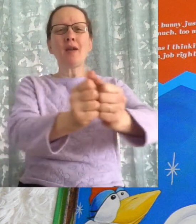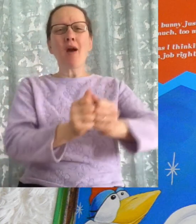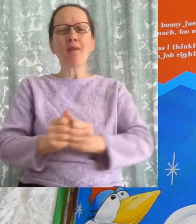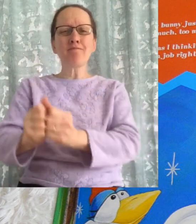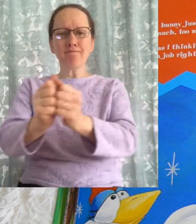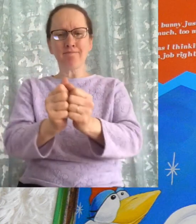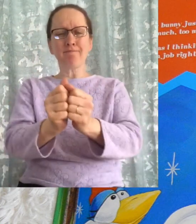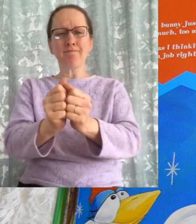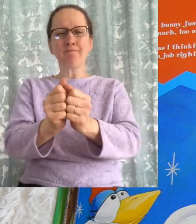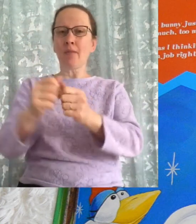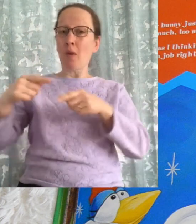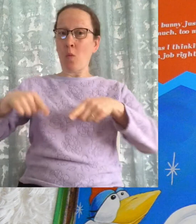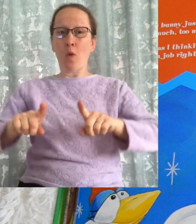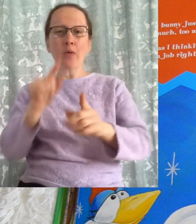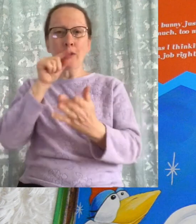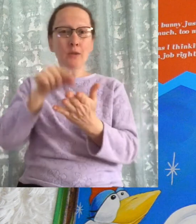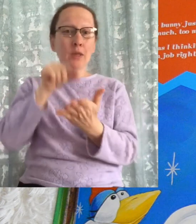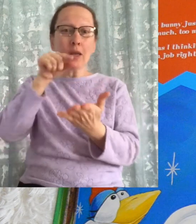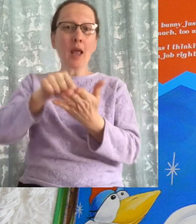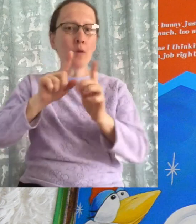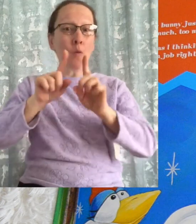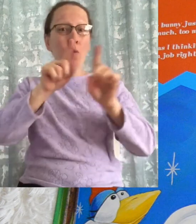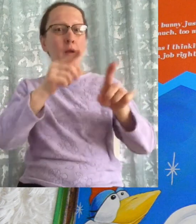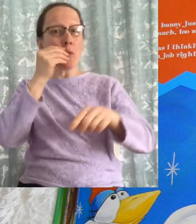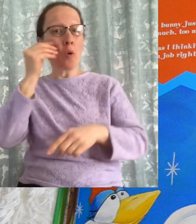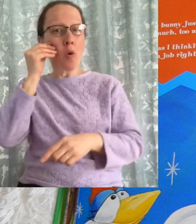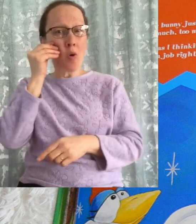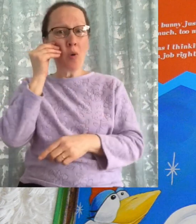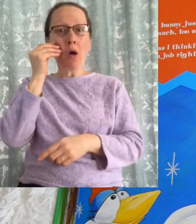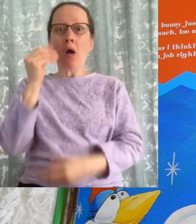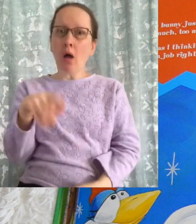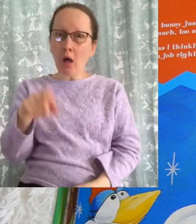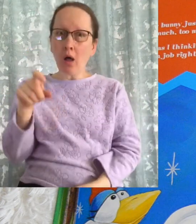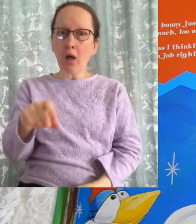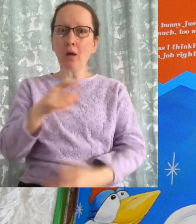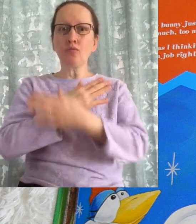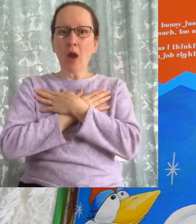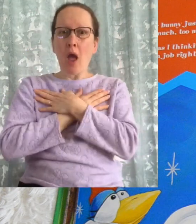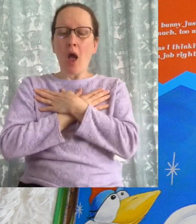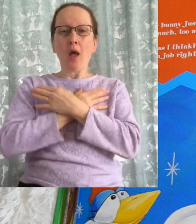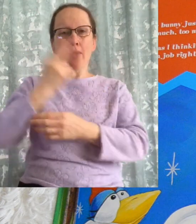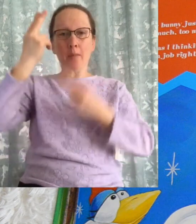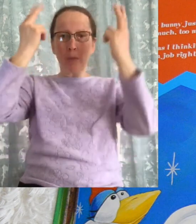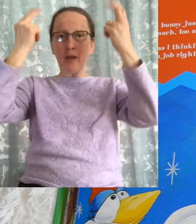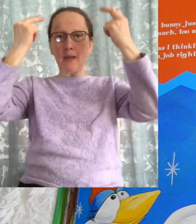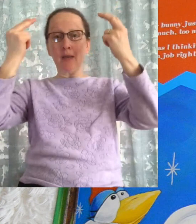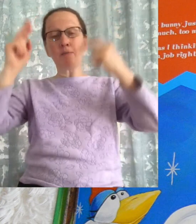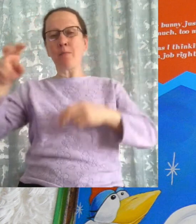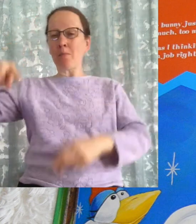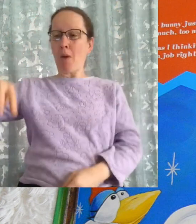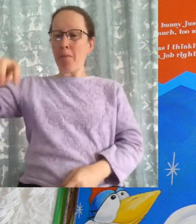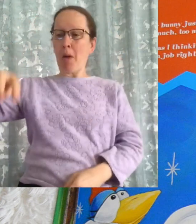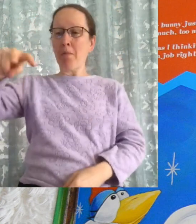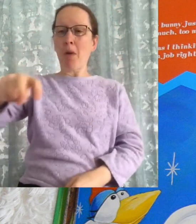work together." As the chicken went home for that much needed rest, the bunny left